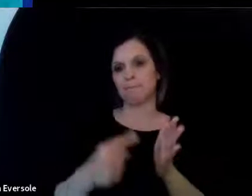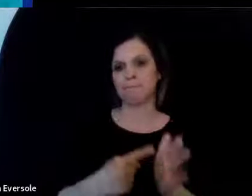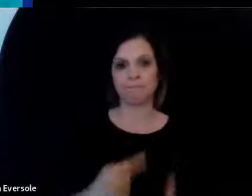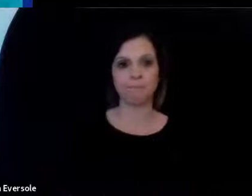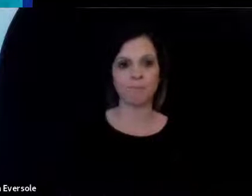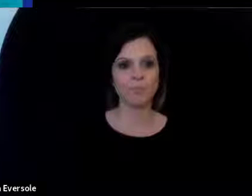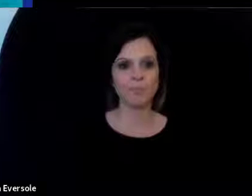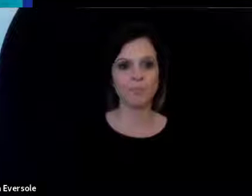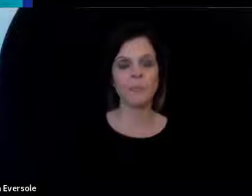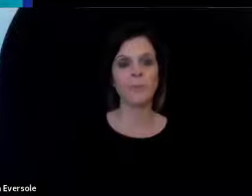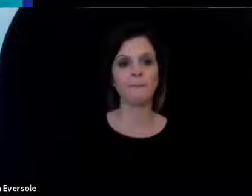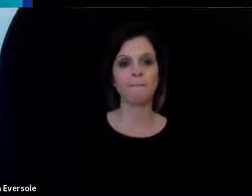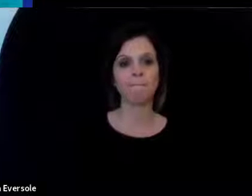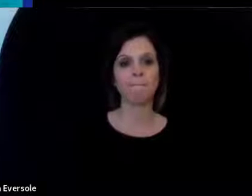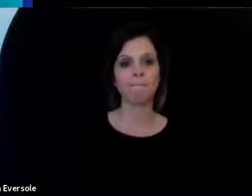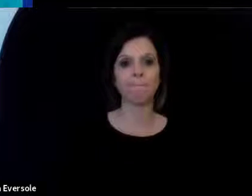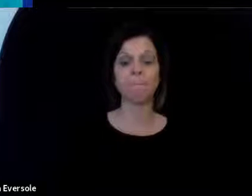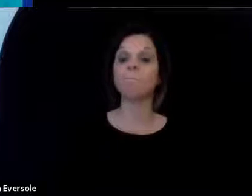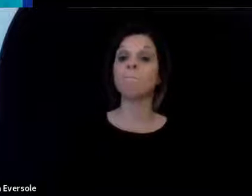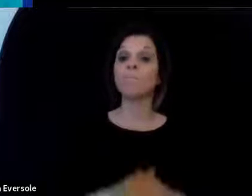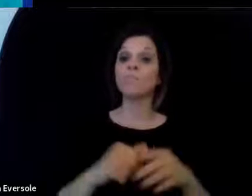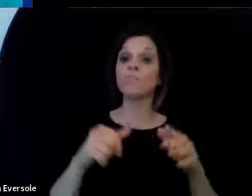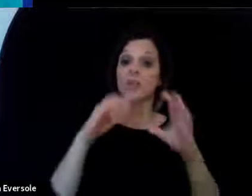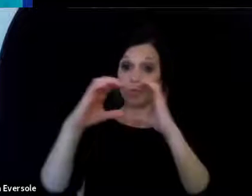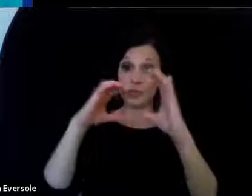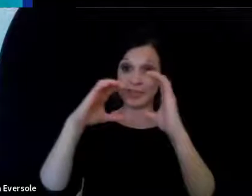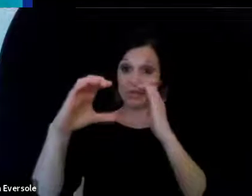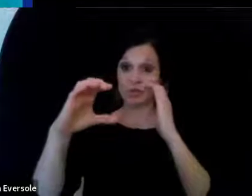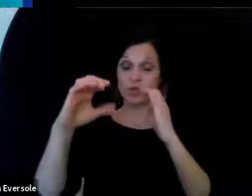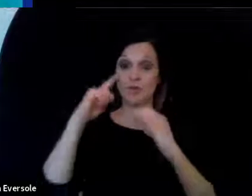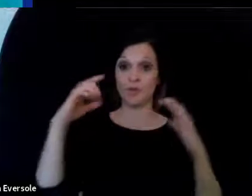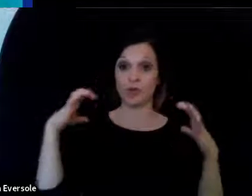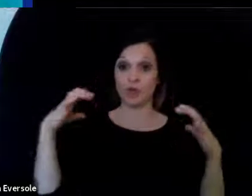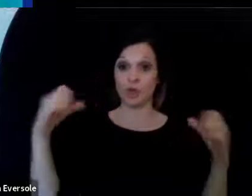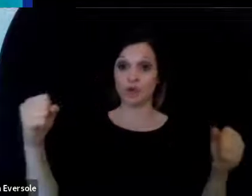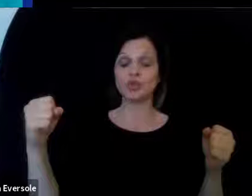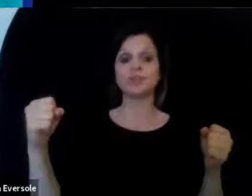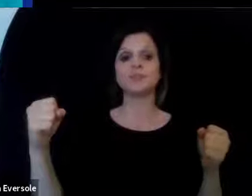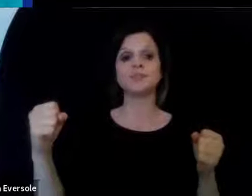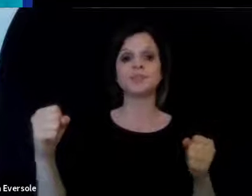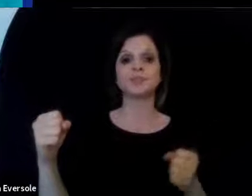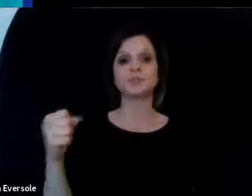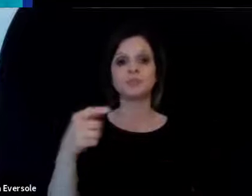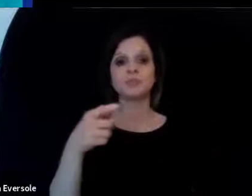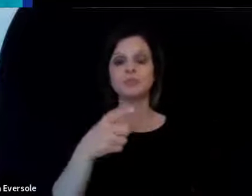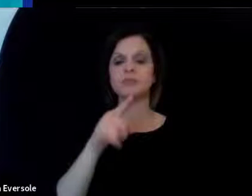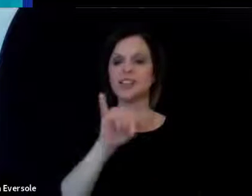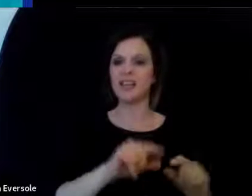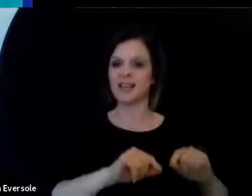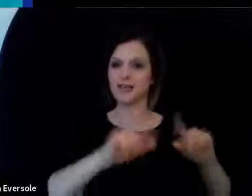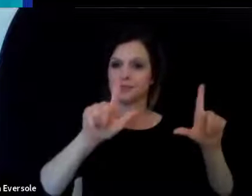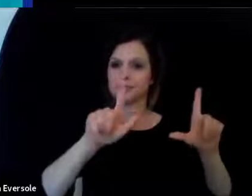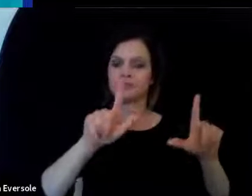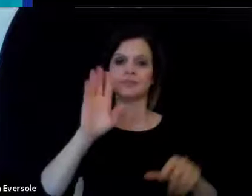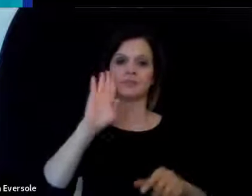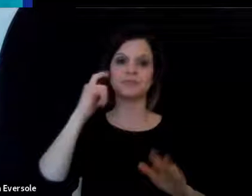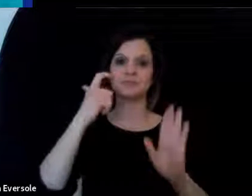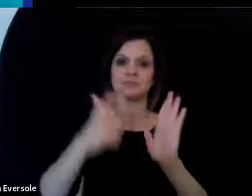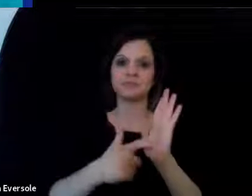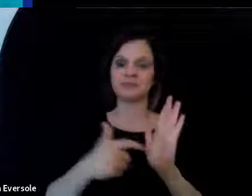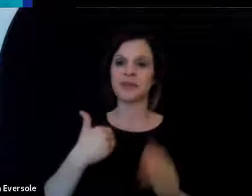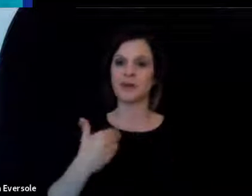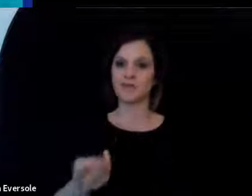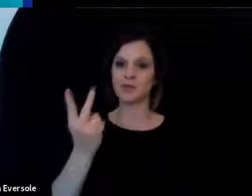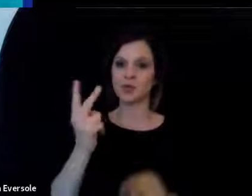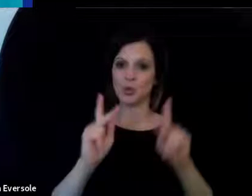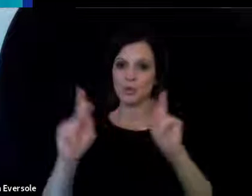Important communication considerations in charge. On this slide, you'll see that we have 2